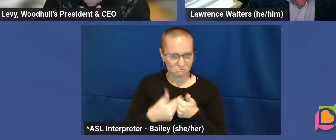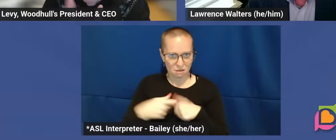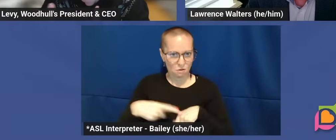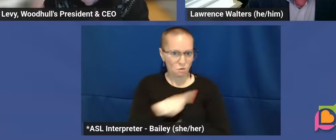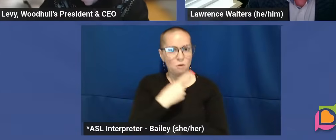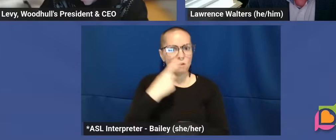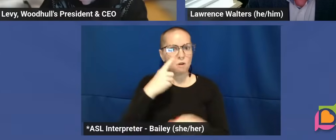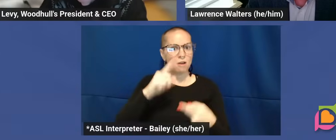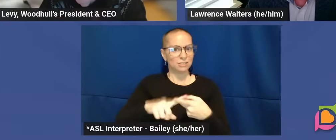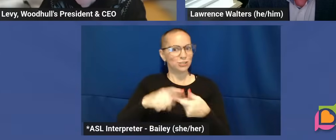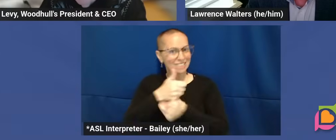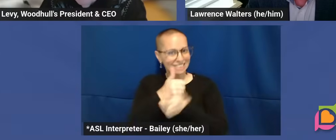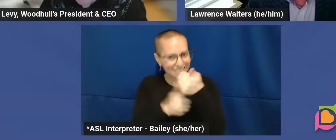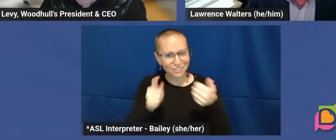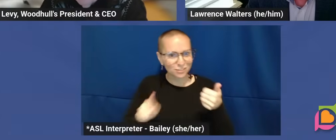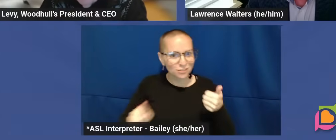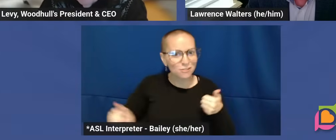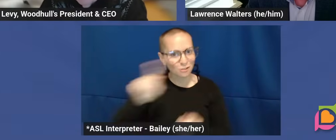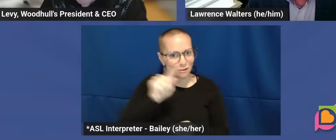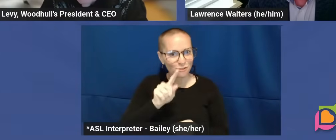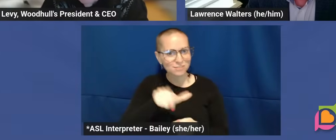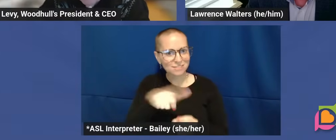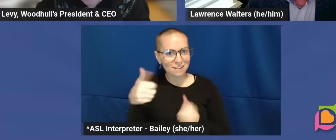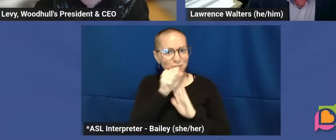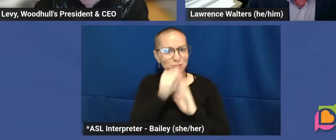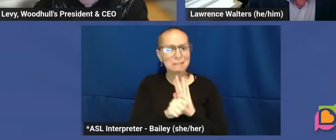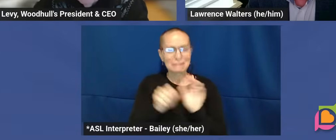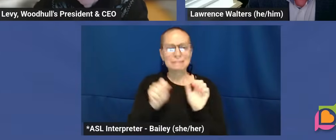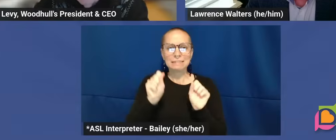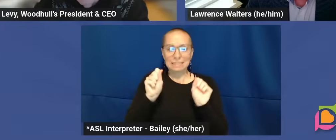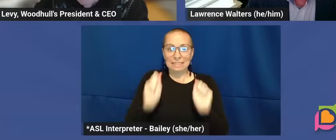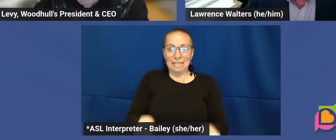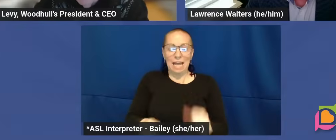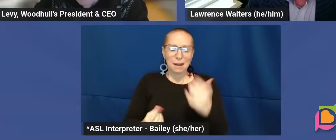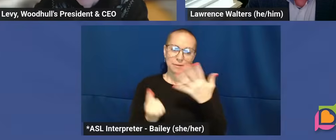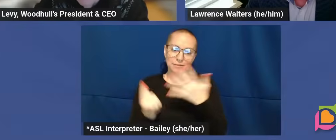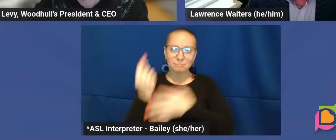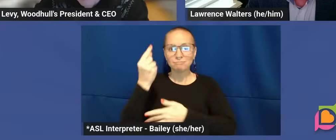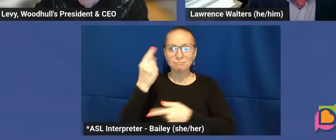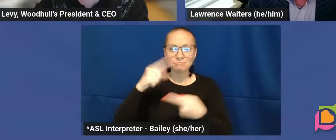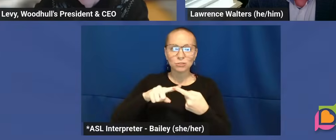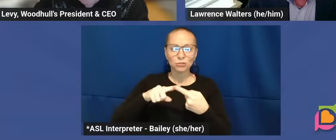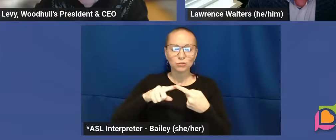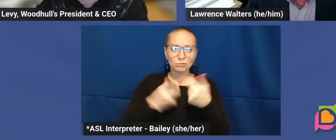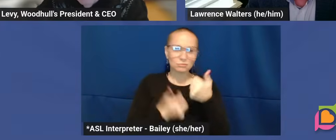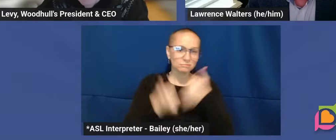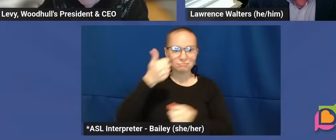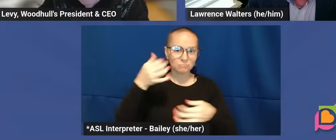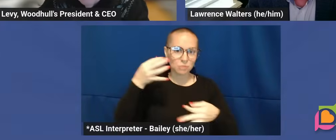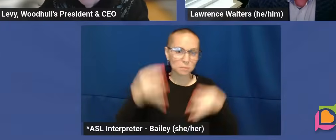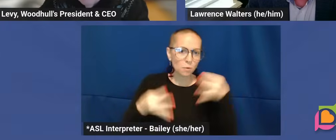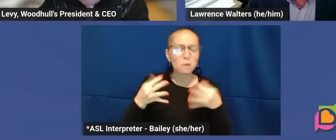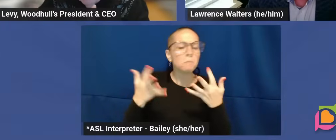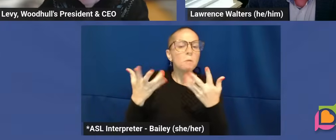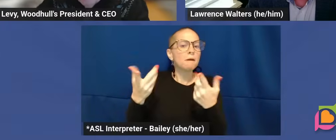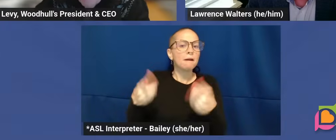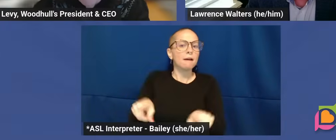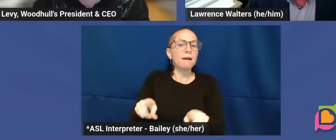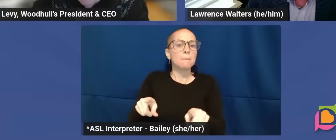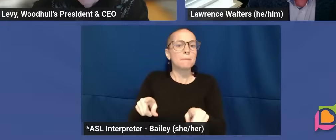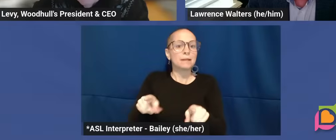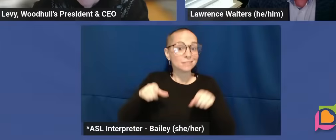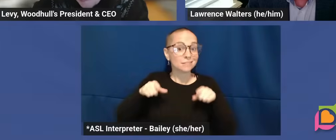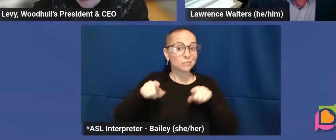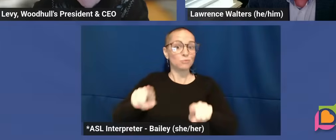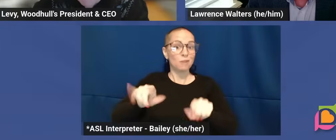before each of those states can get all the way up to the Supreme Court? And what happens